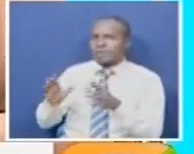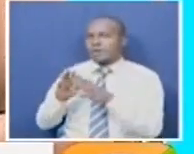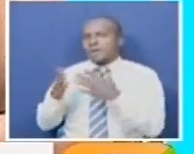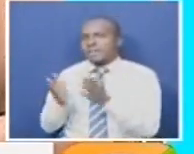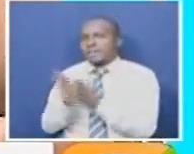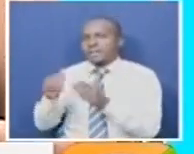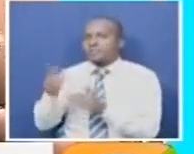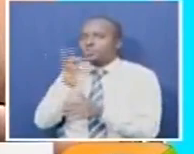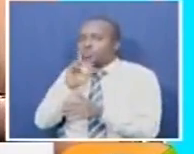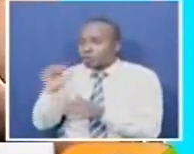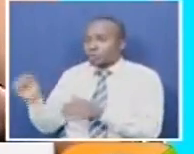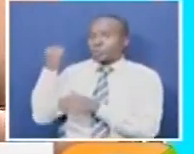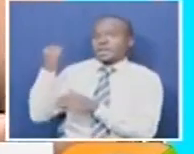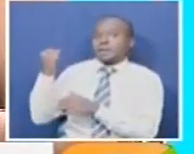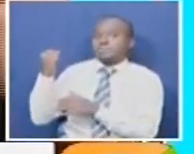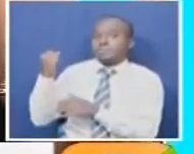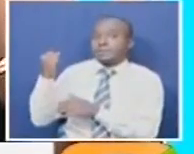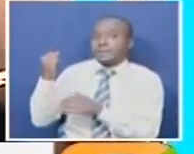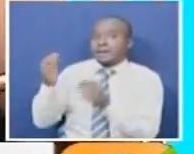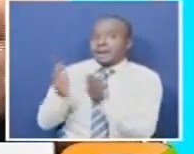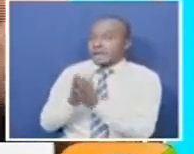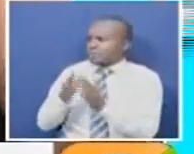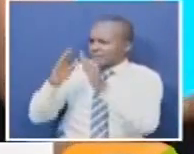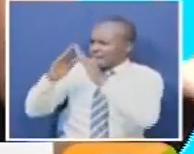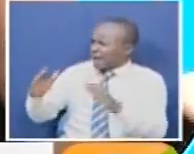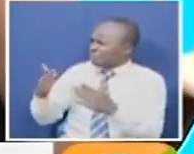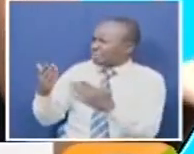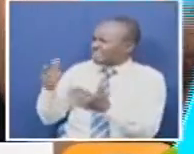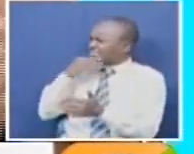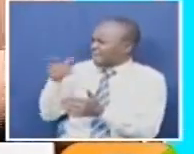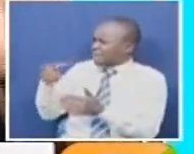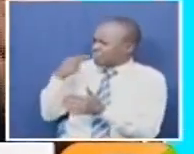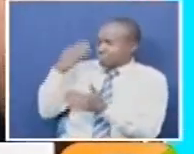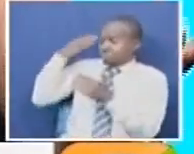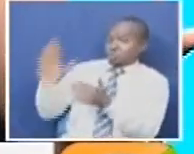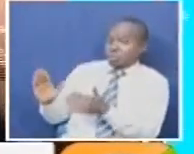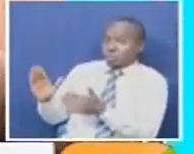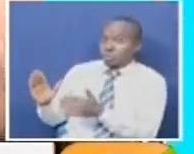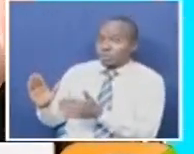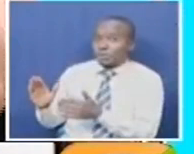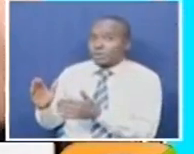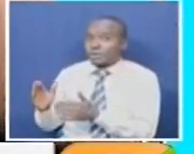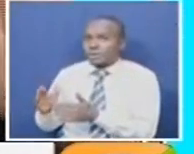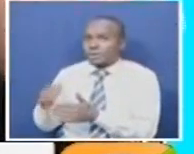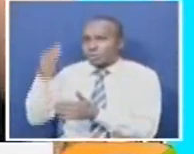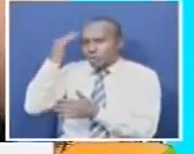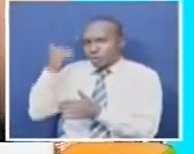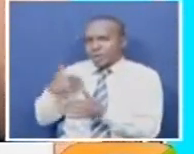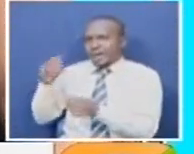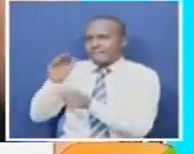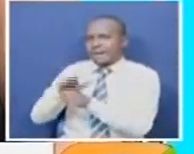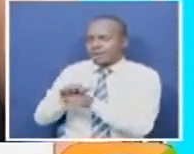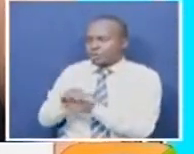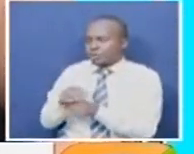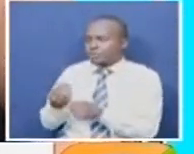and the next day you wake up and you're in this strange place with this strange man, in this strange home. We know there's been a lot of